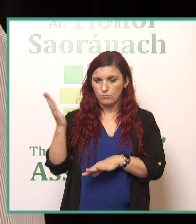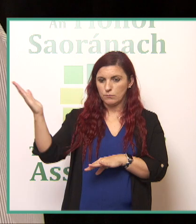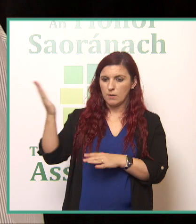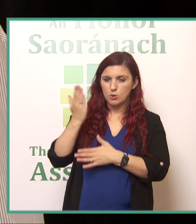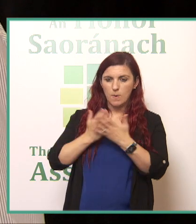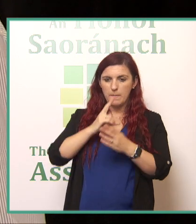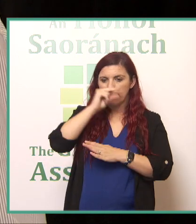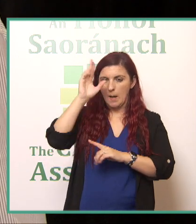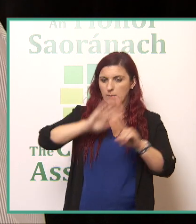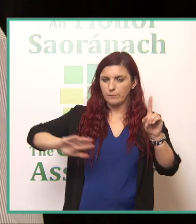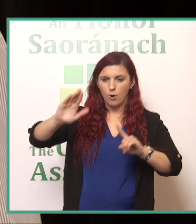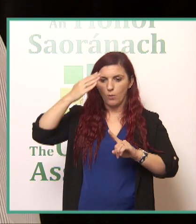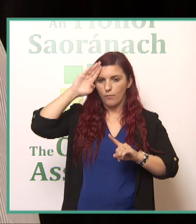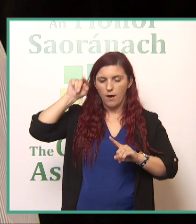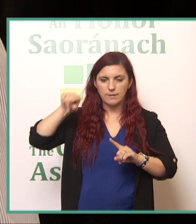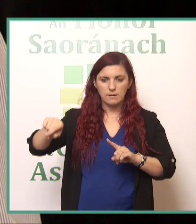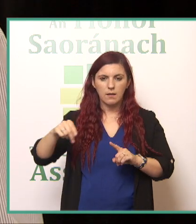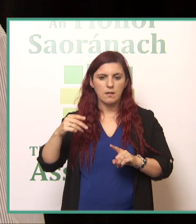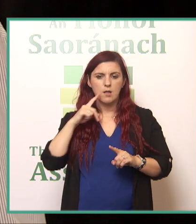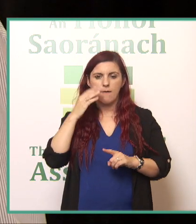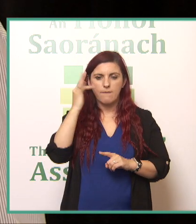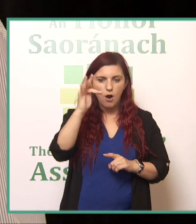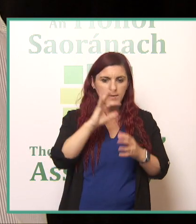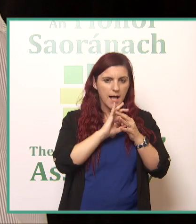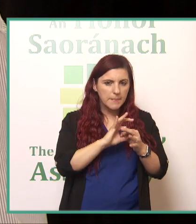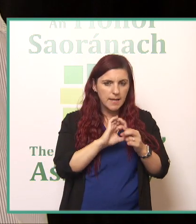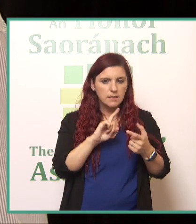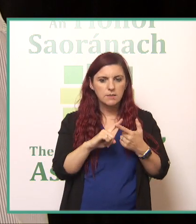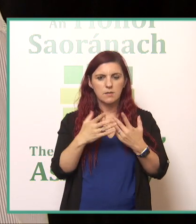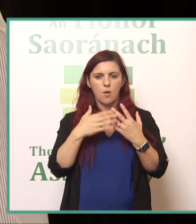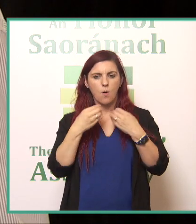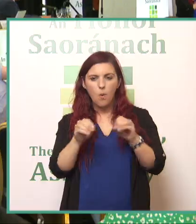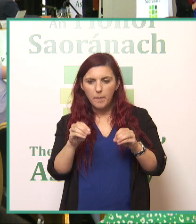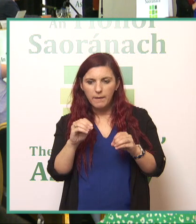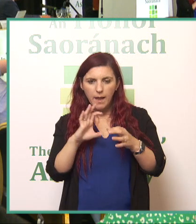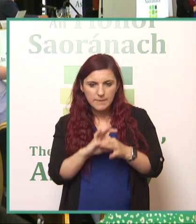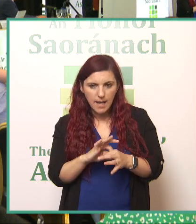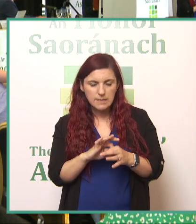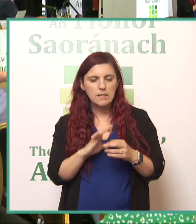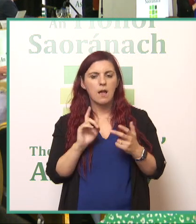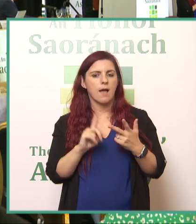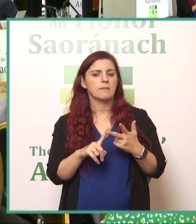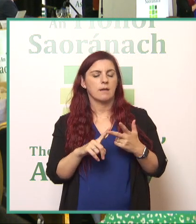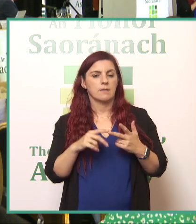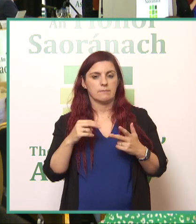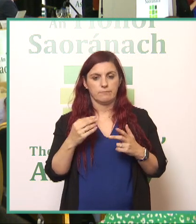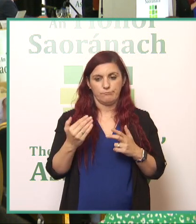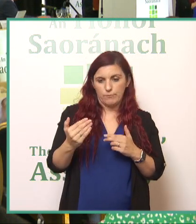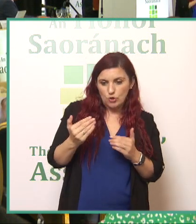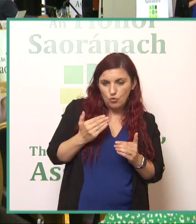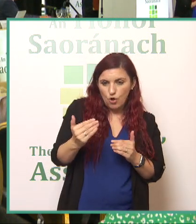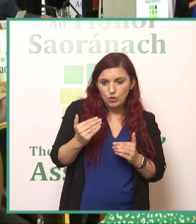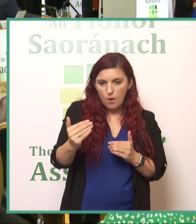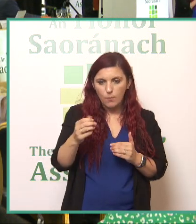have from around the country. These are forest habitats. There are also a lot of open habitats. And in the near term, we're